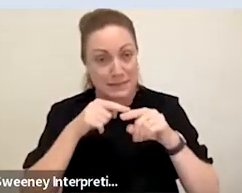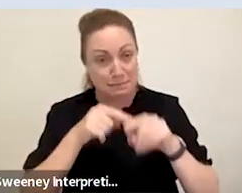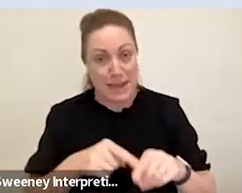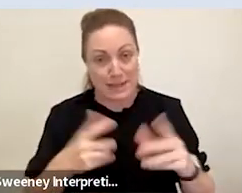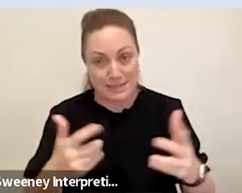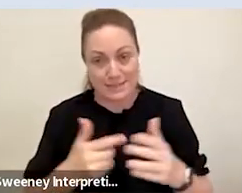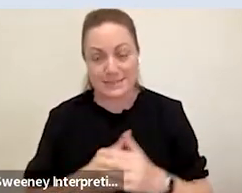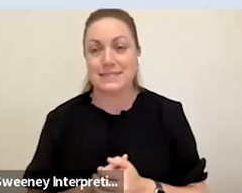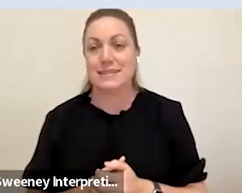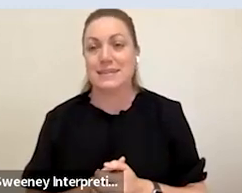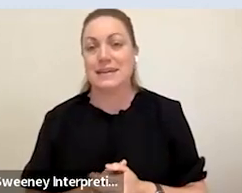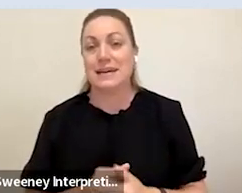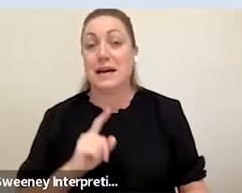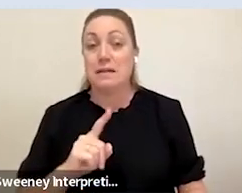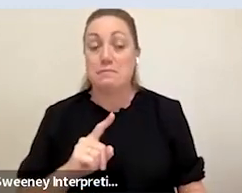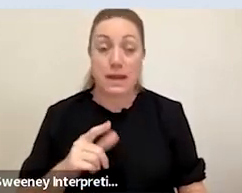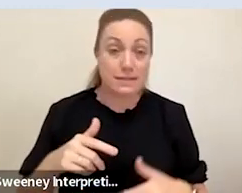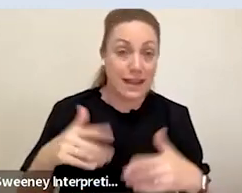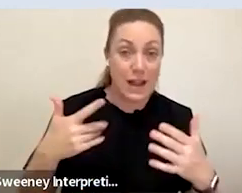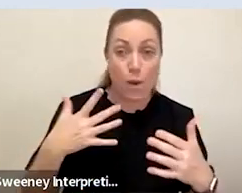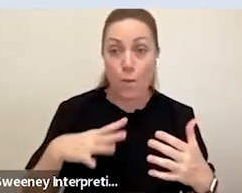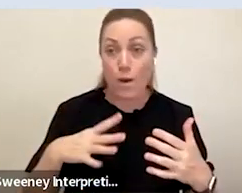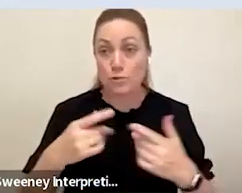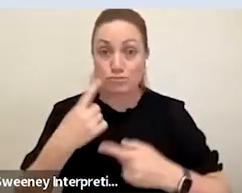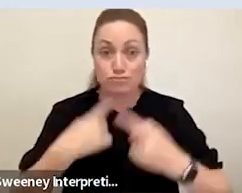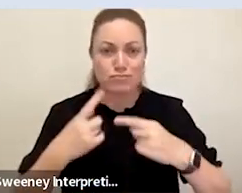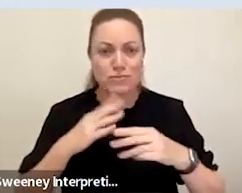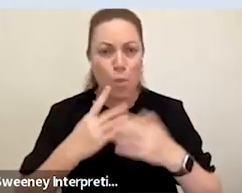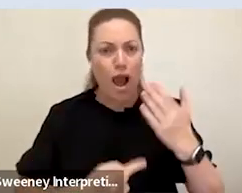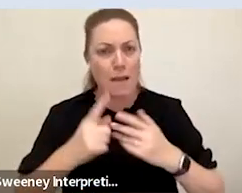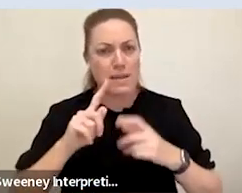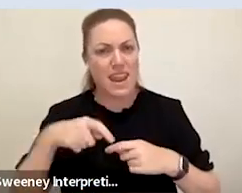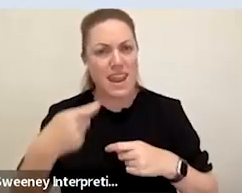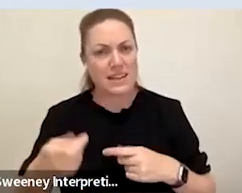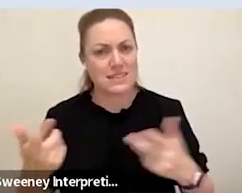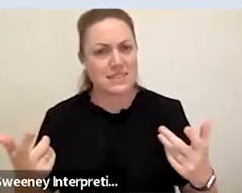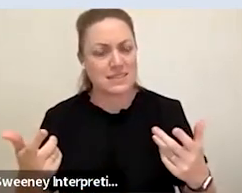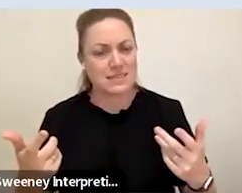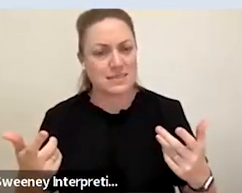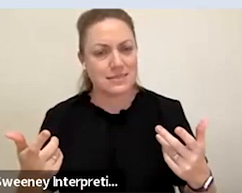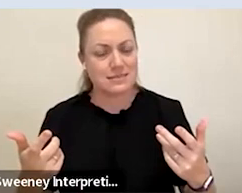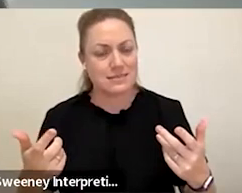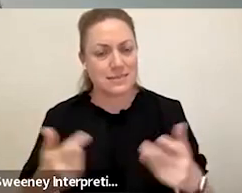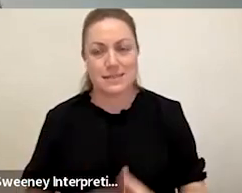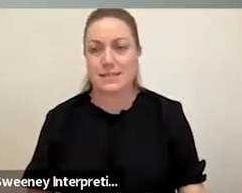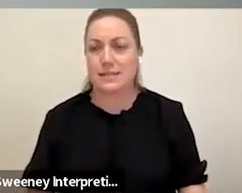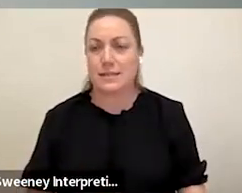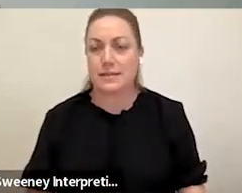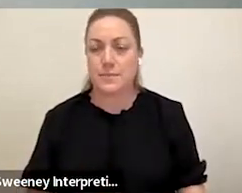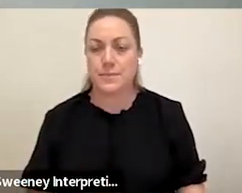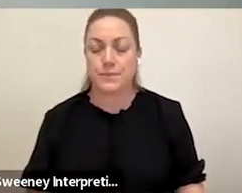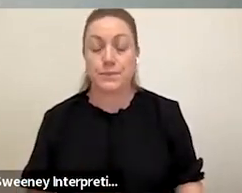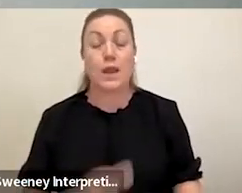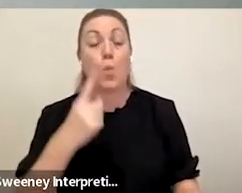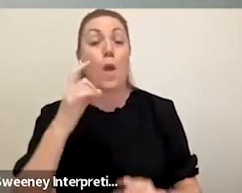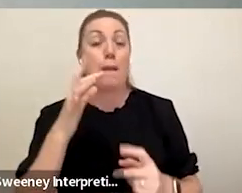Michelle and or others, do you want to say what happens next? What can Judith expect most? I think one important